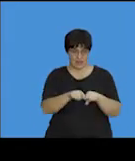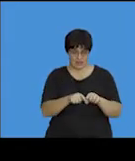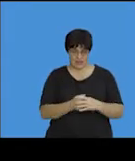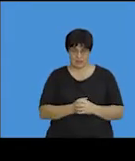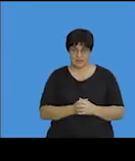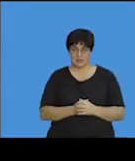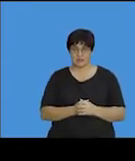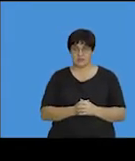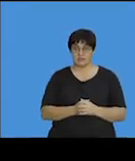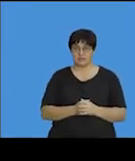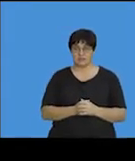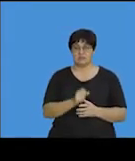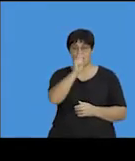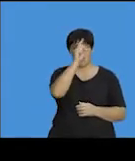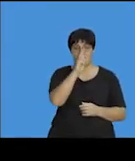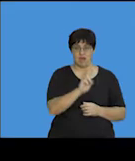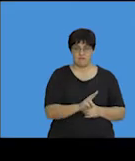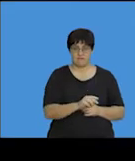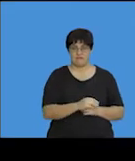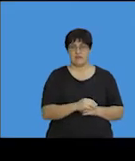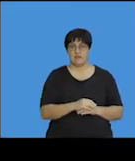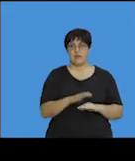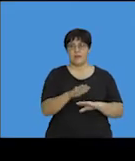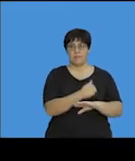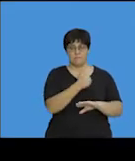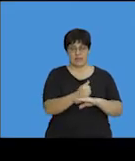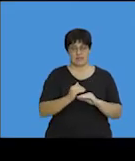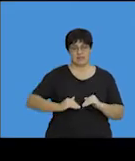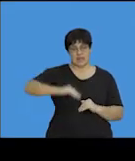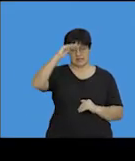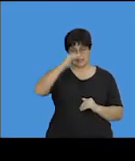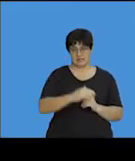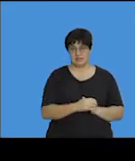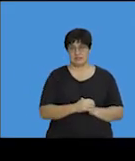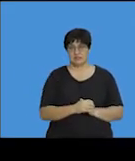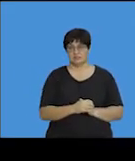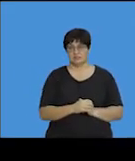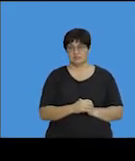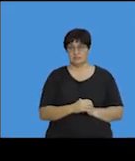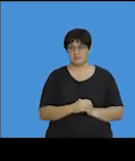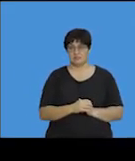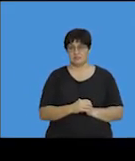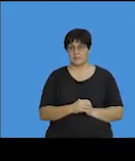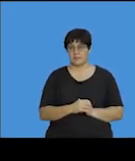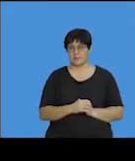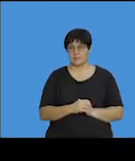triangle, so we've got to remember, it won't be given to us, that that's a half base times height.